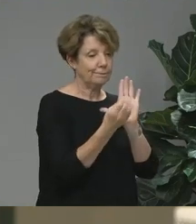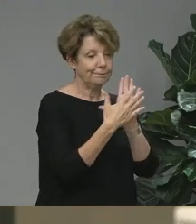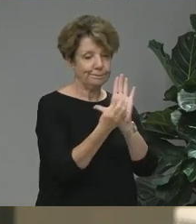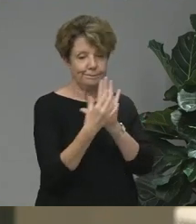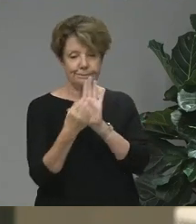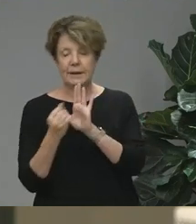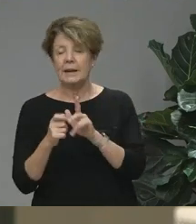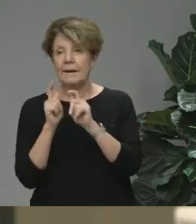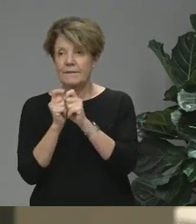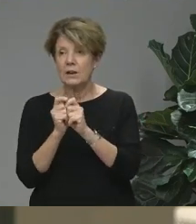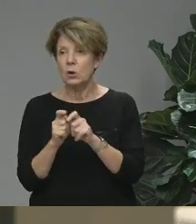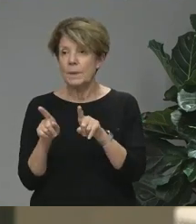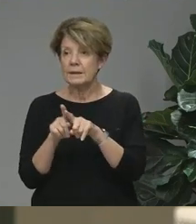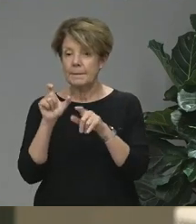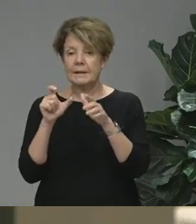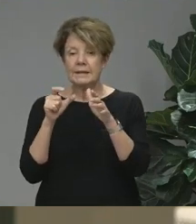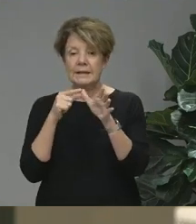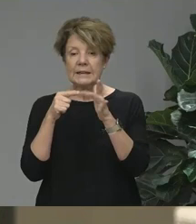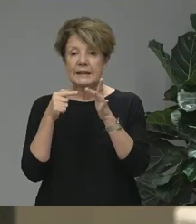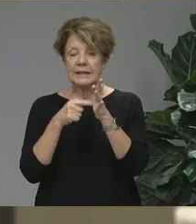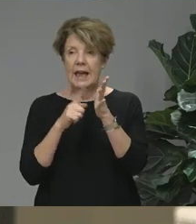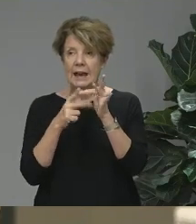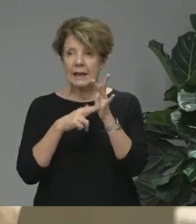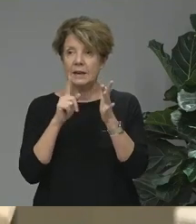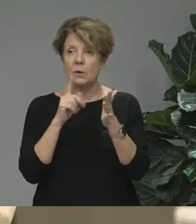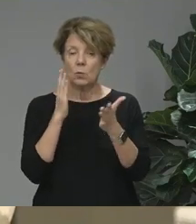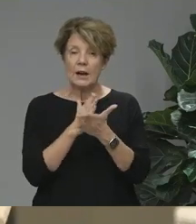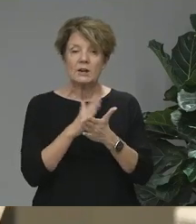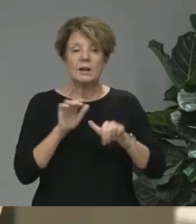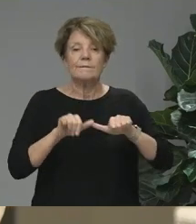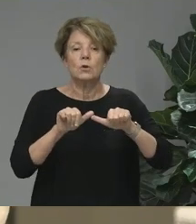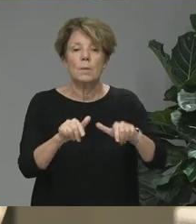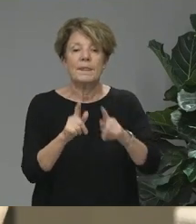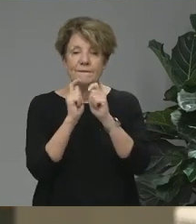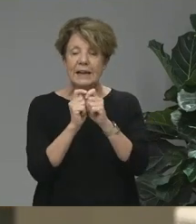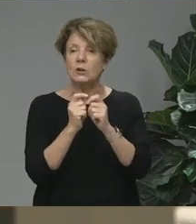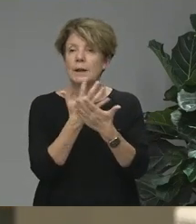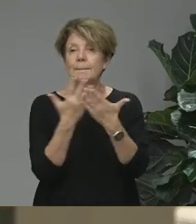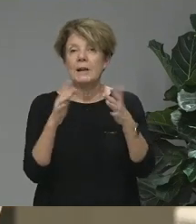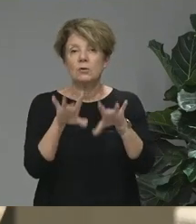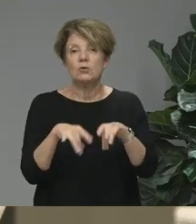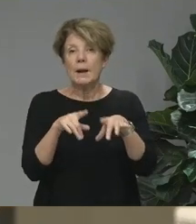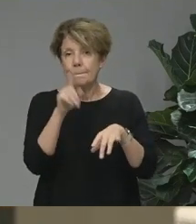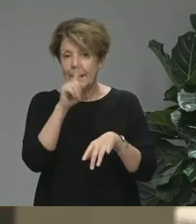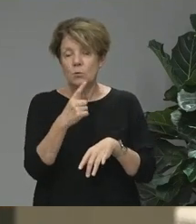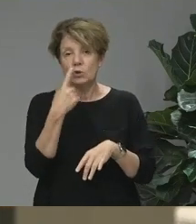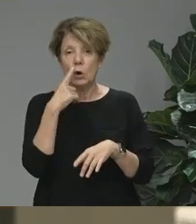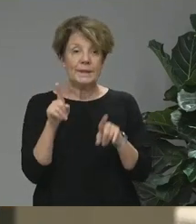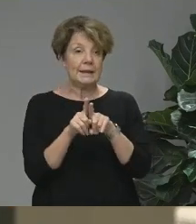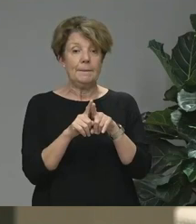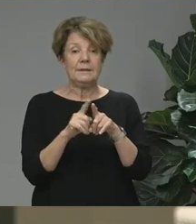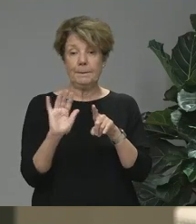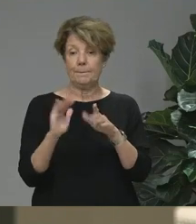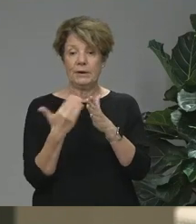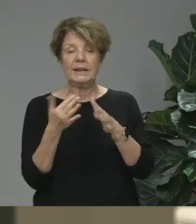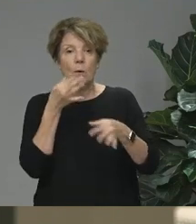out, this federal act would reinforce the values already held by many Australians, as the Brennan Inquiry showed and